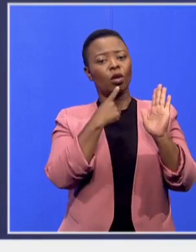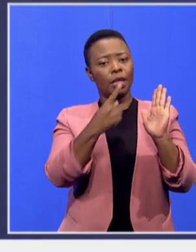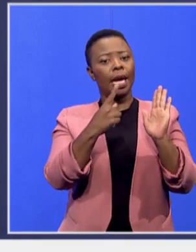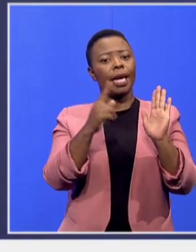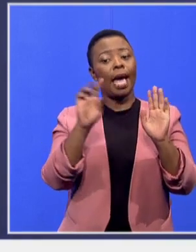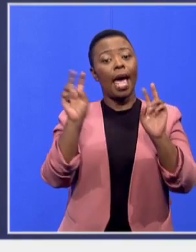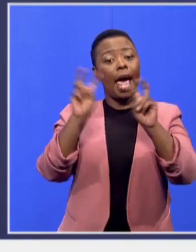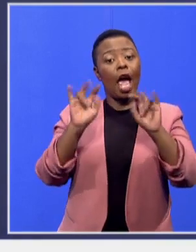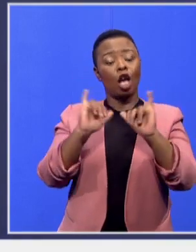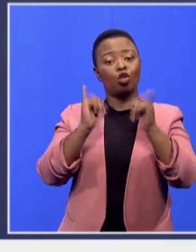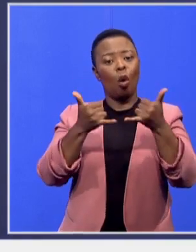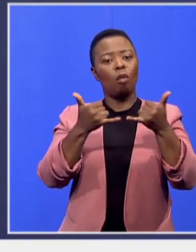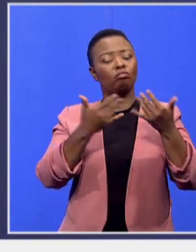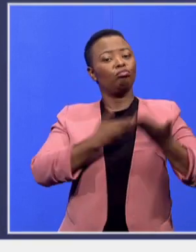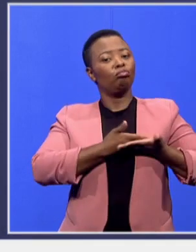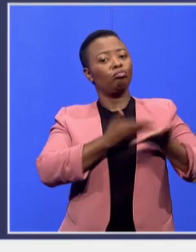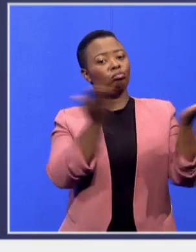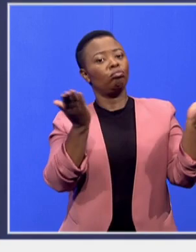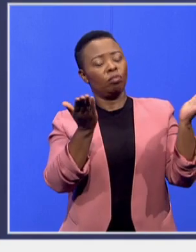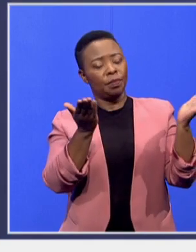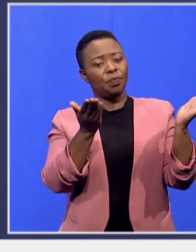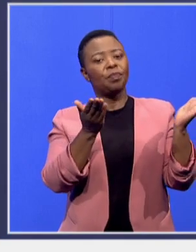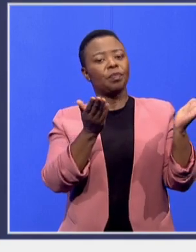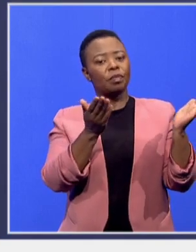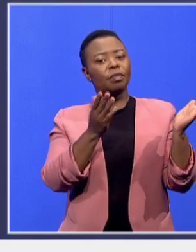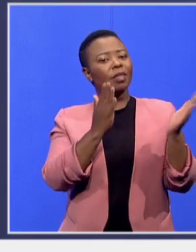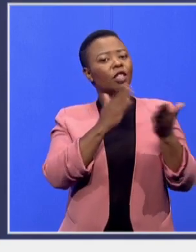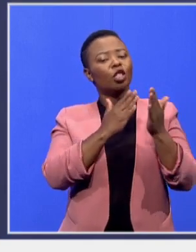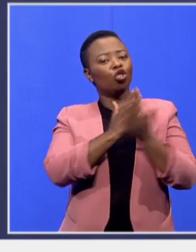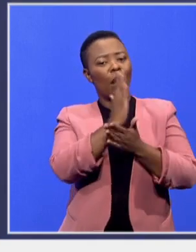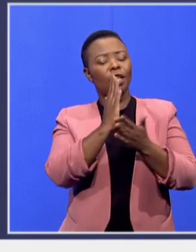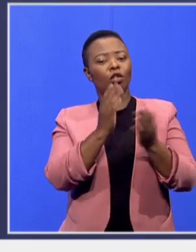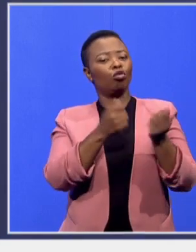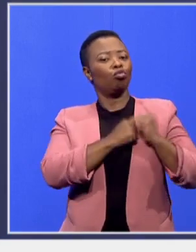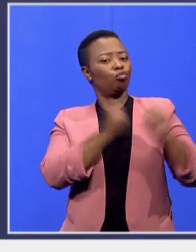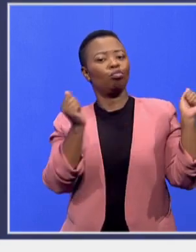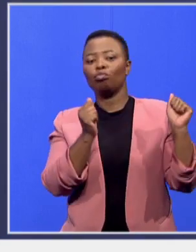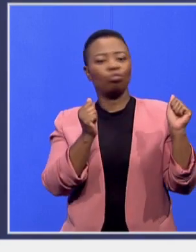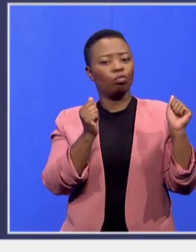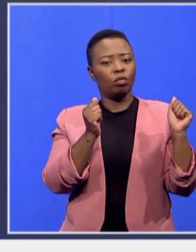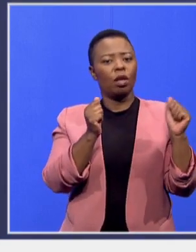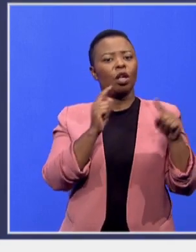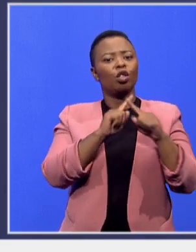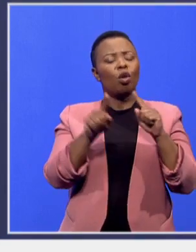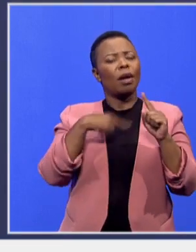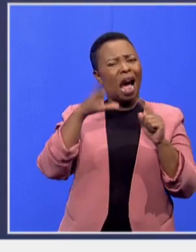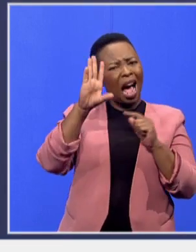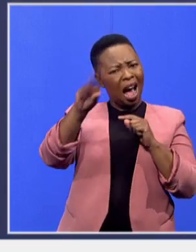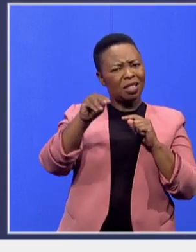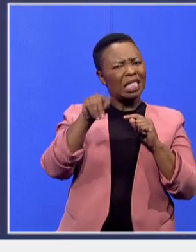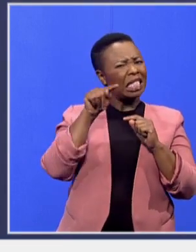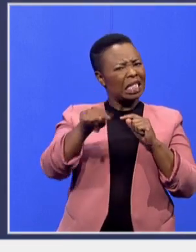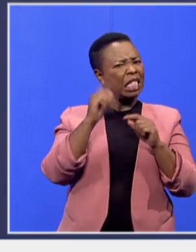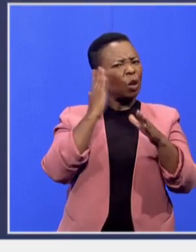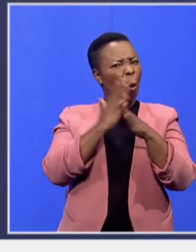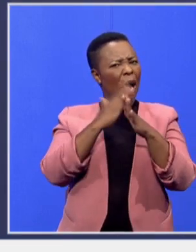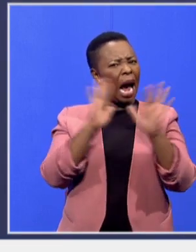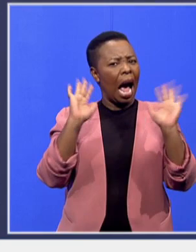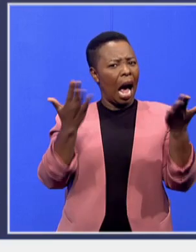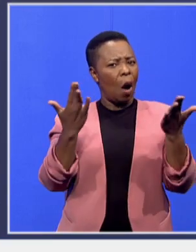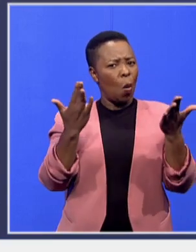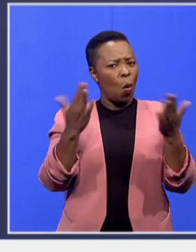fruitless expenditure in its annual financial statements, we now really ask, how is this really going to work and what this really means